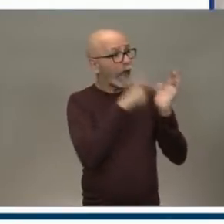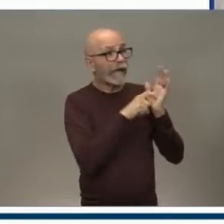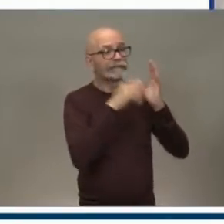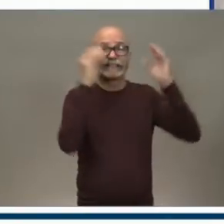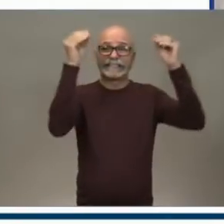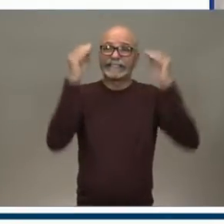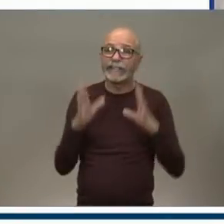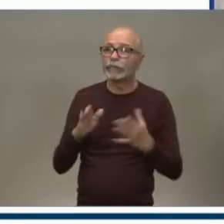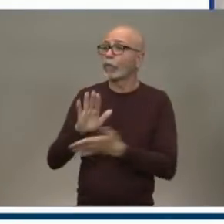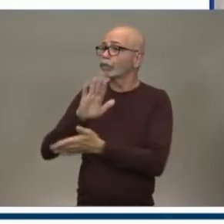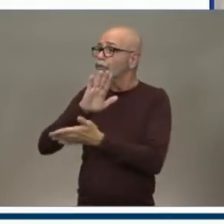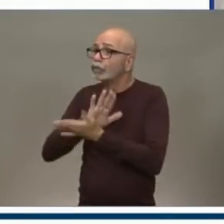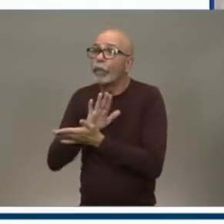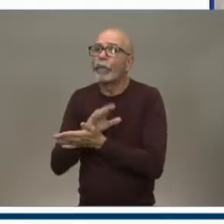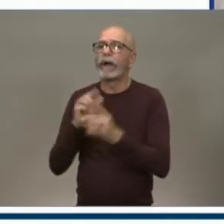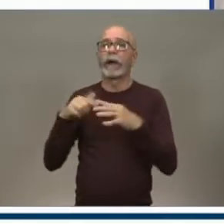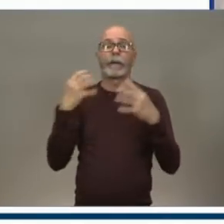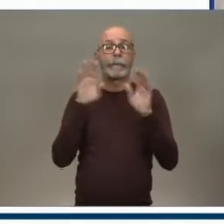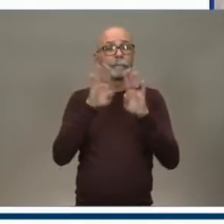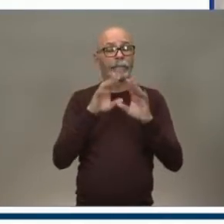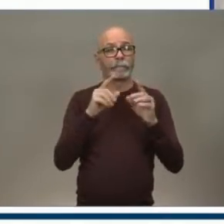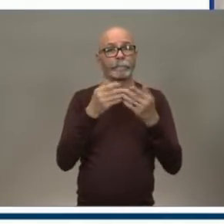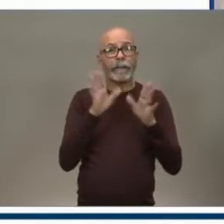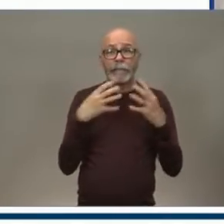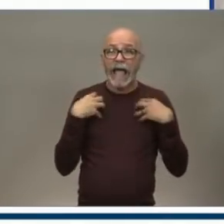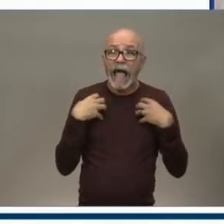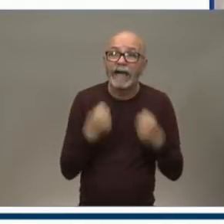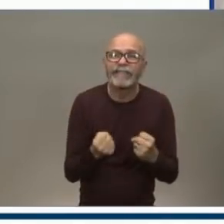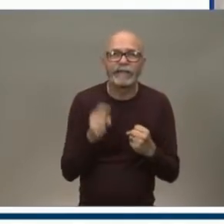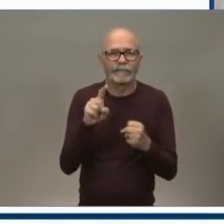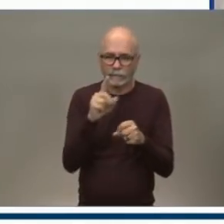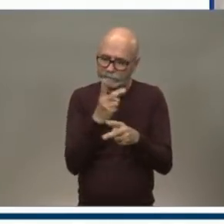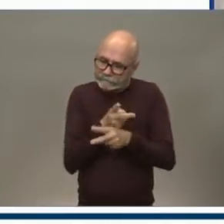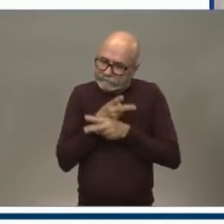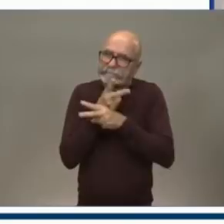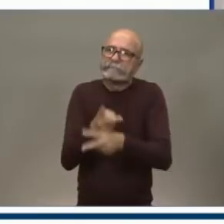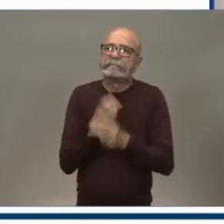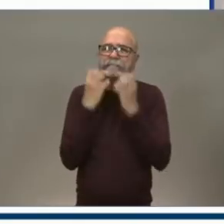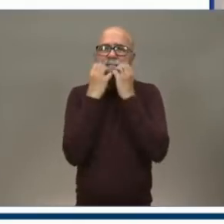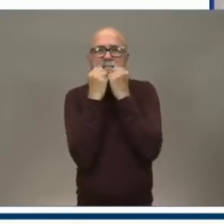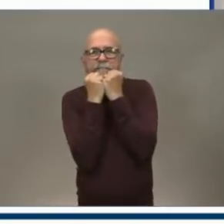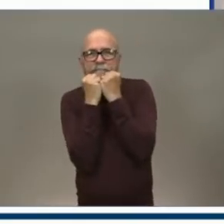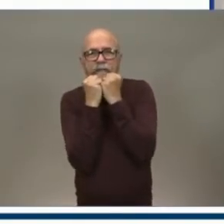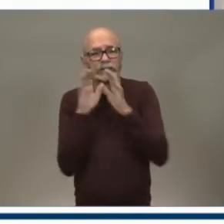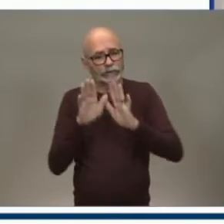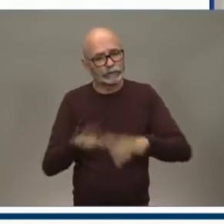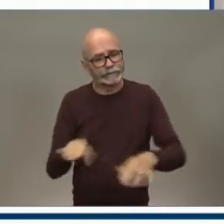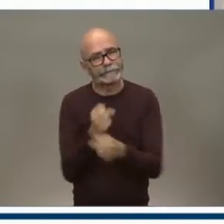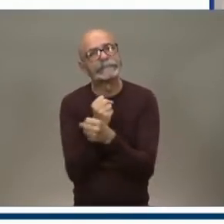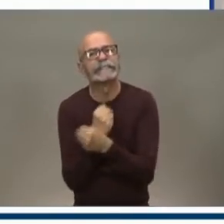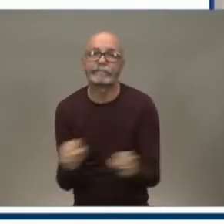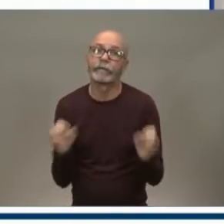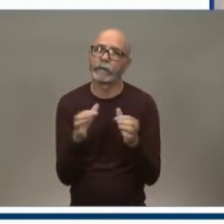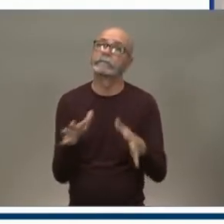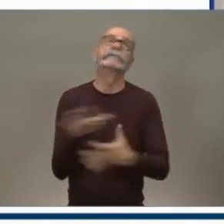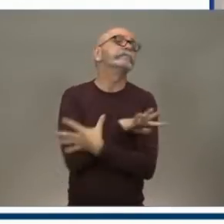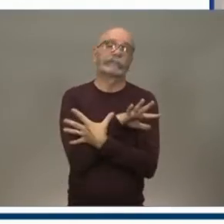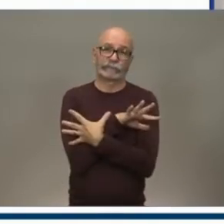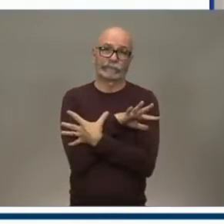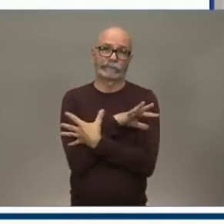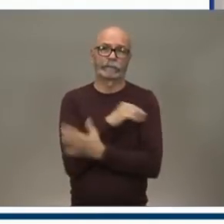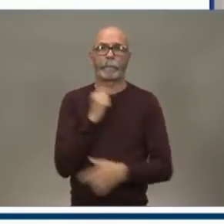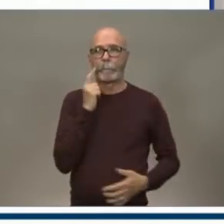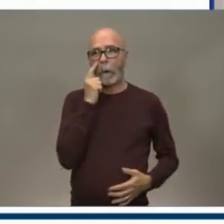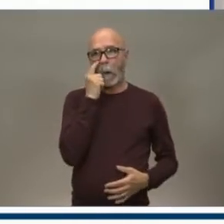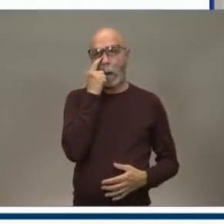all the protocols to keep their children safe. And when we identify a case in a particular school, we will take